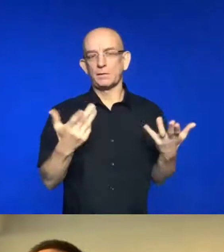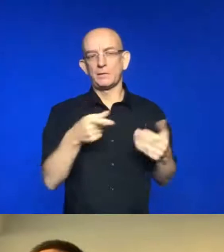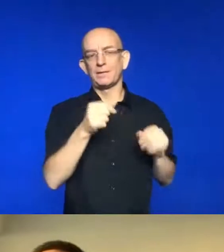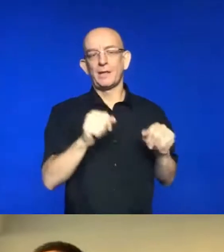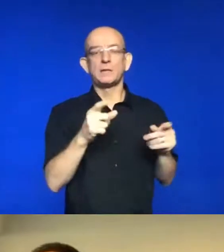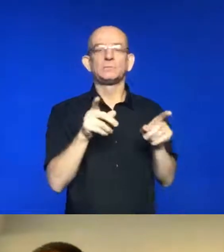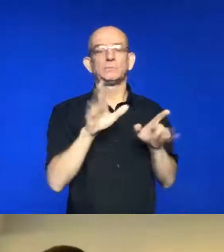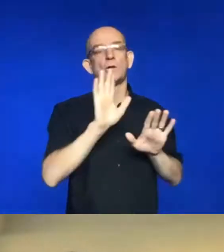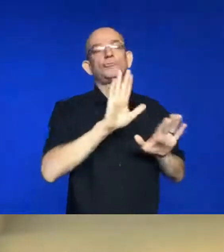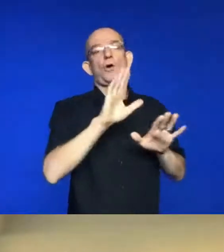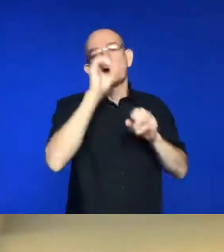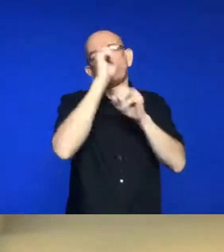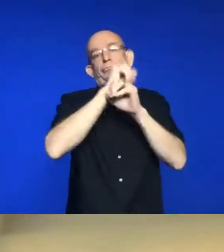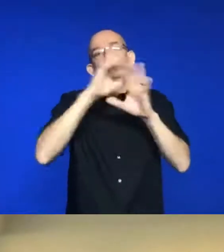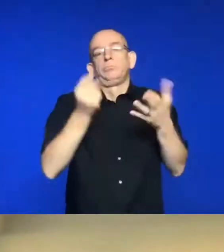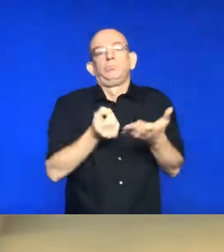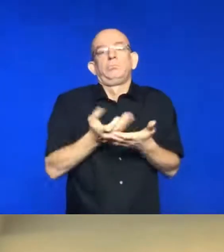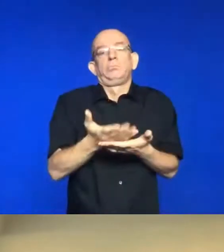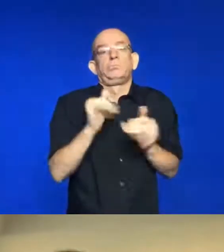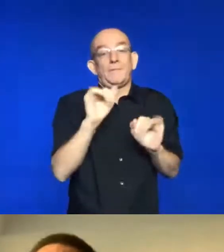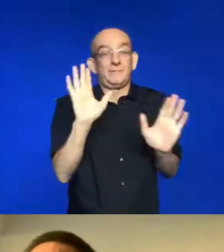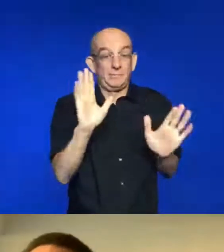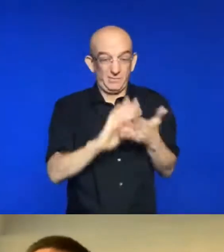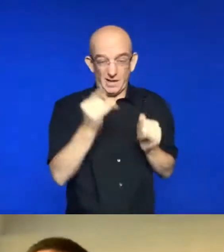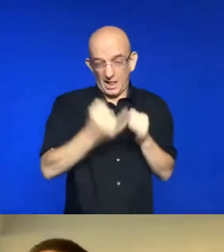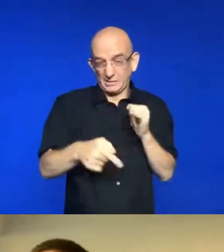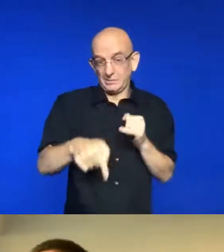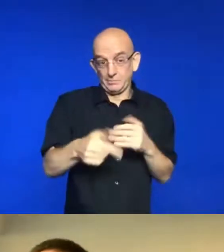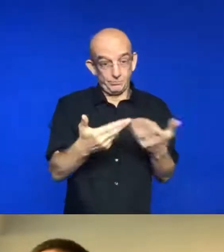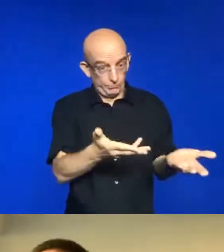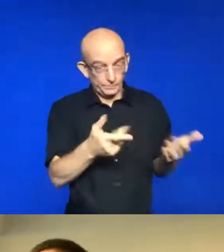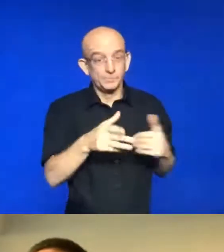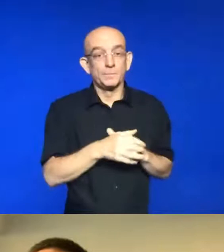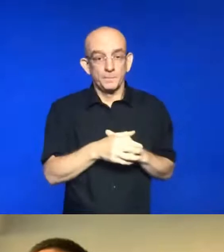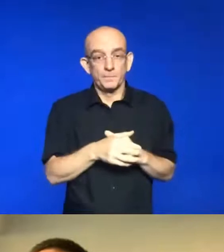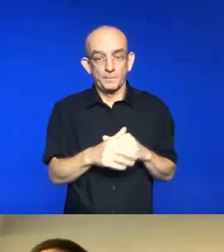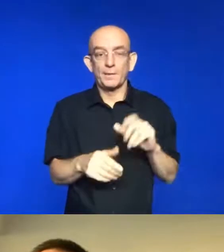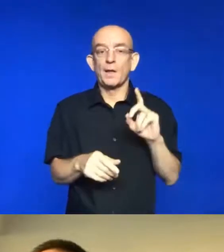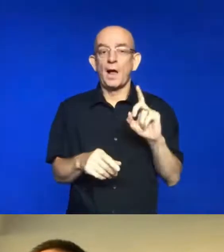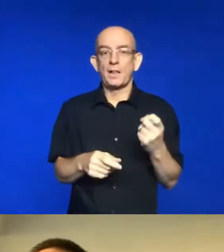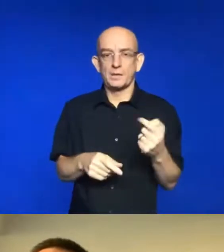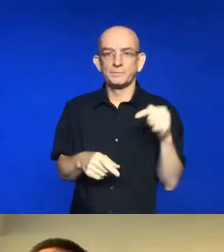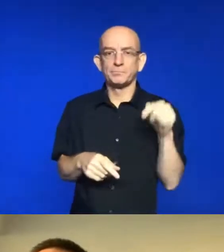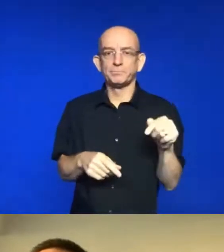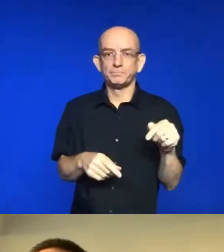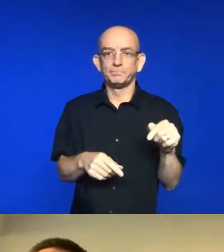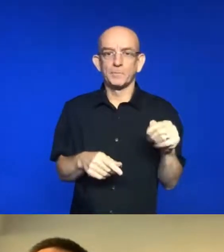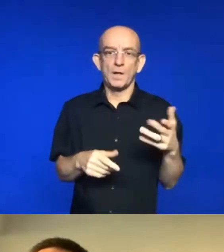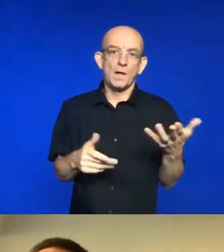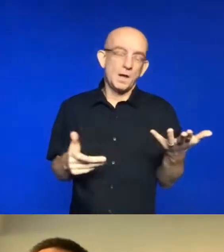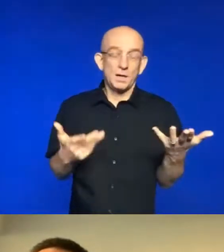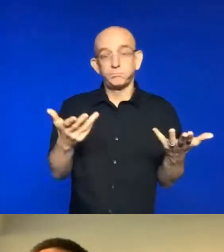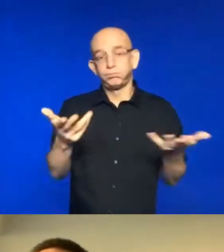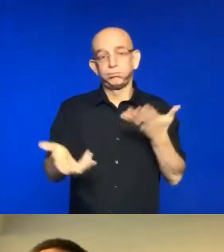Thank you. Thank you. Indeed, I think this is a quite complex issue. And I think it's very context dependent also. I